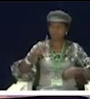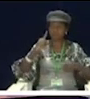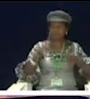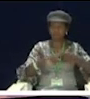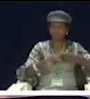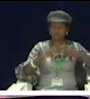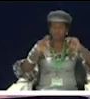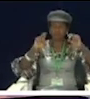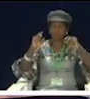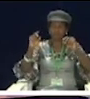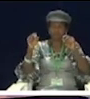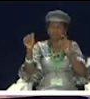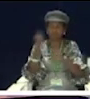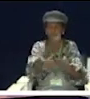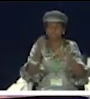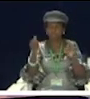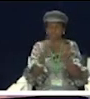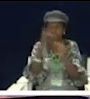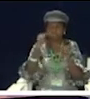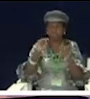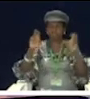topic,